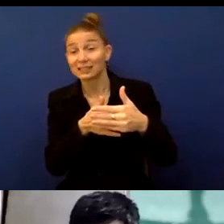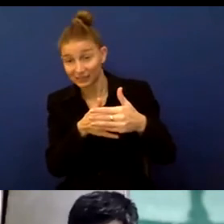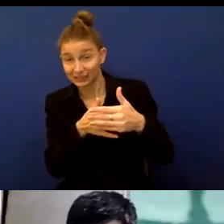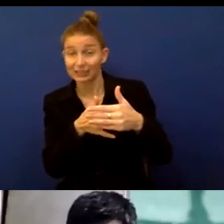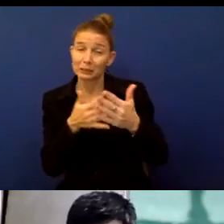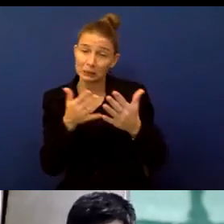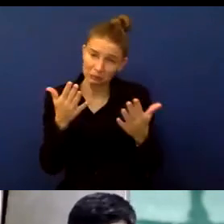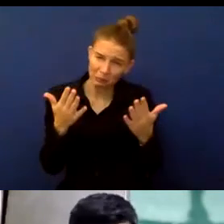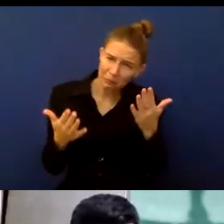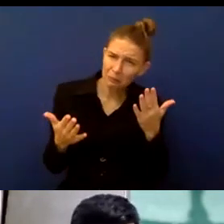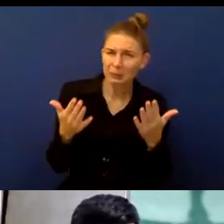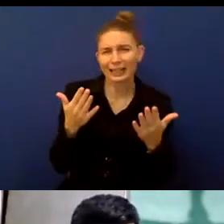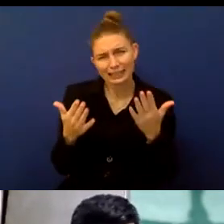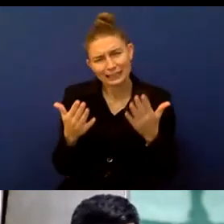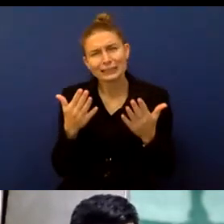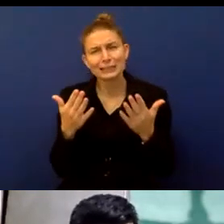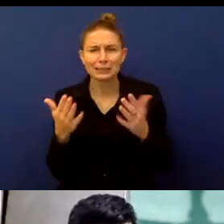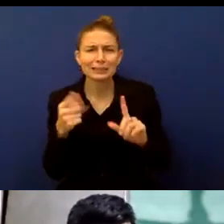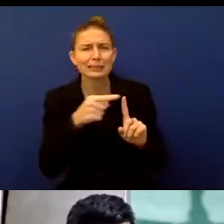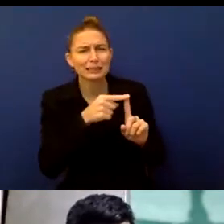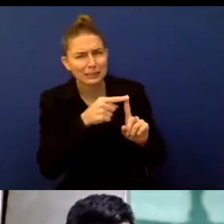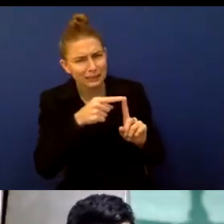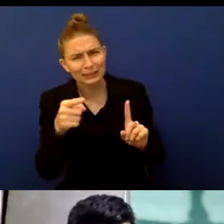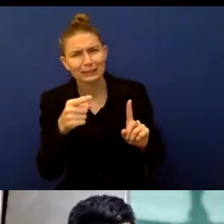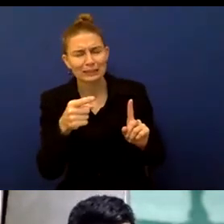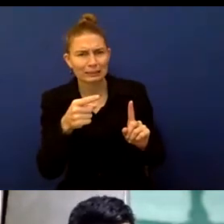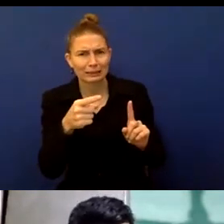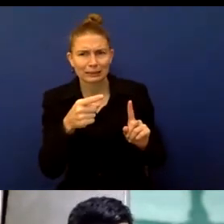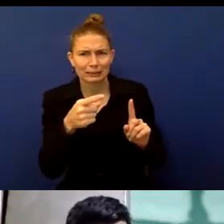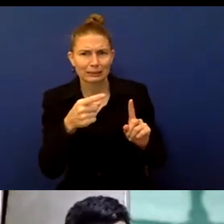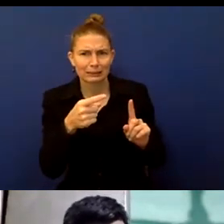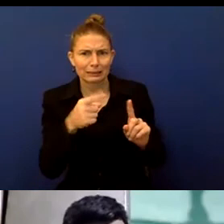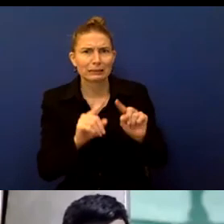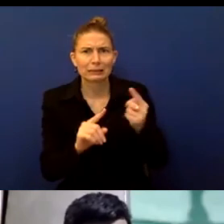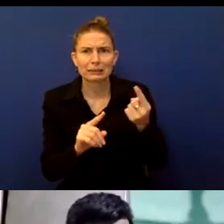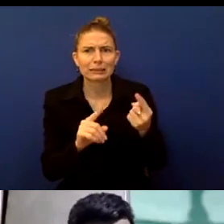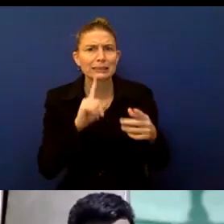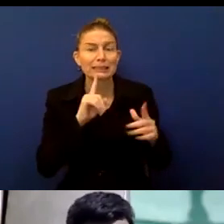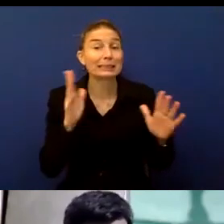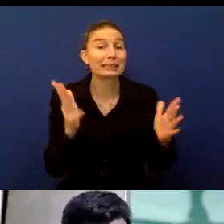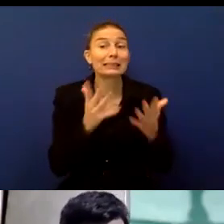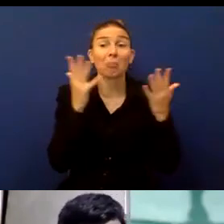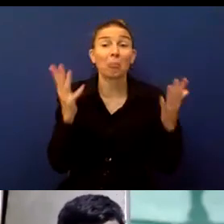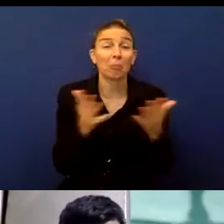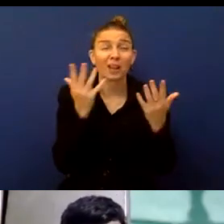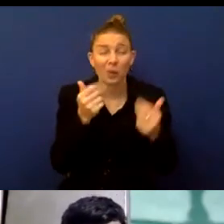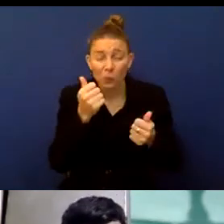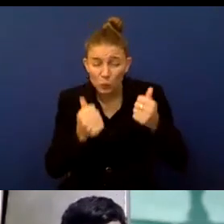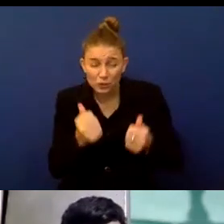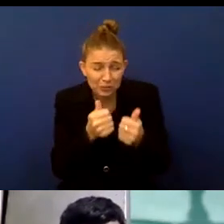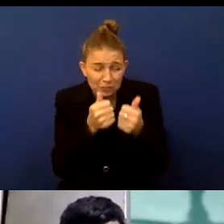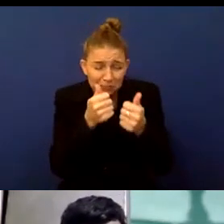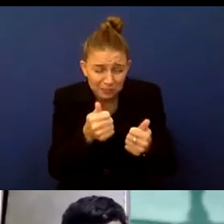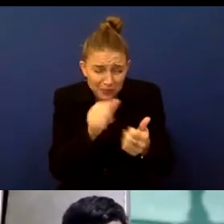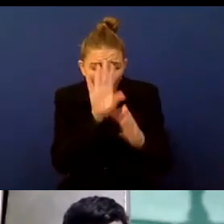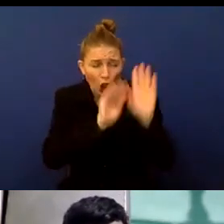of deciding on a learning platform, to the maximum macroeconomics that may be,